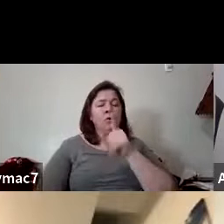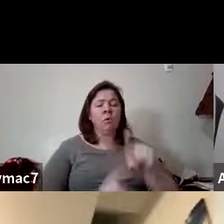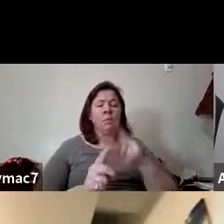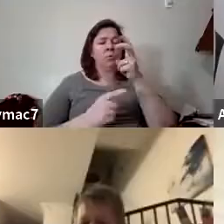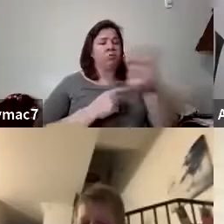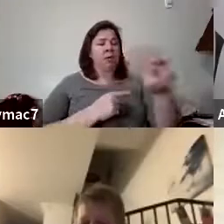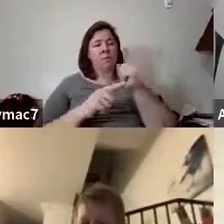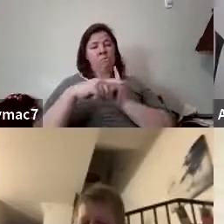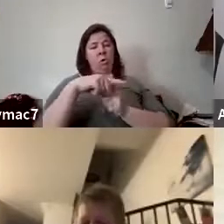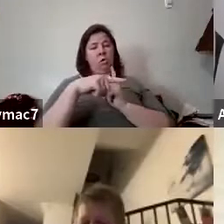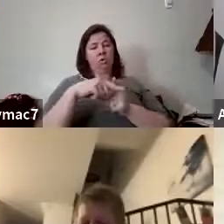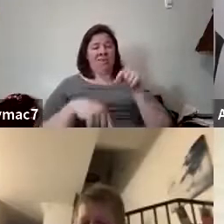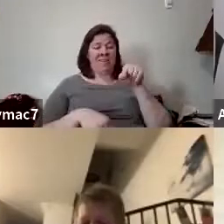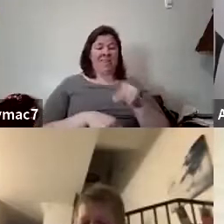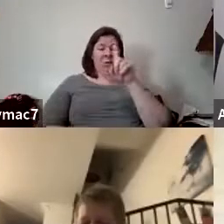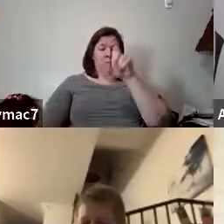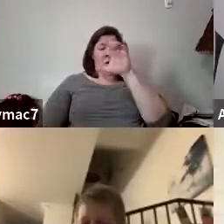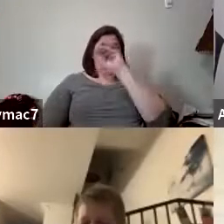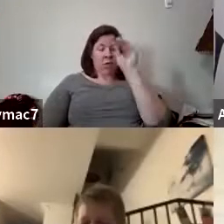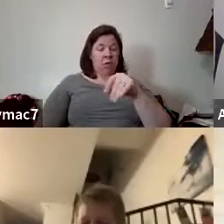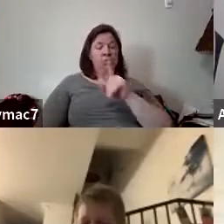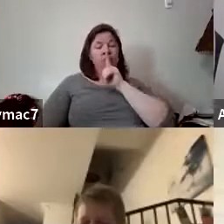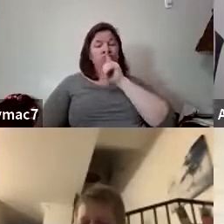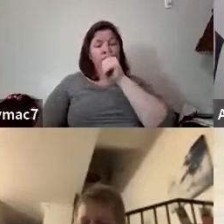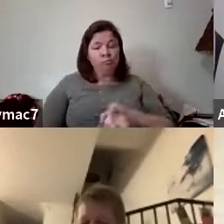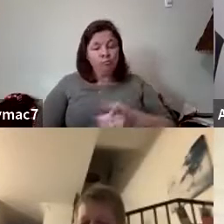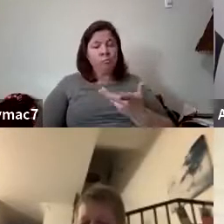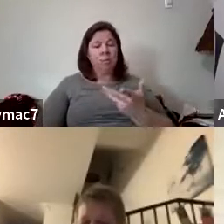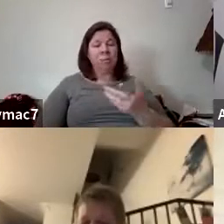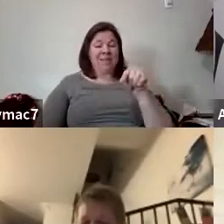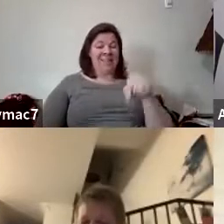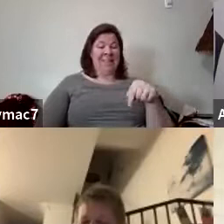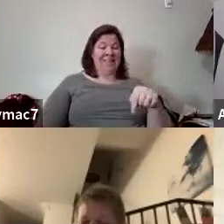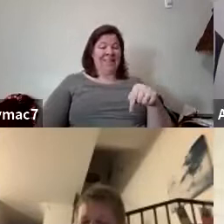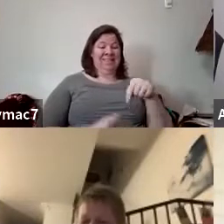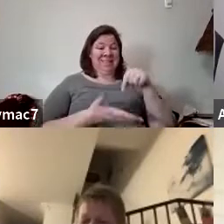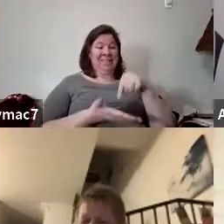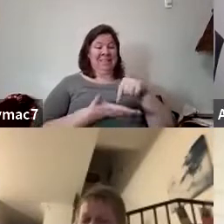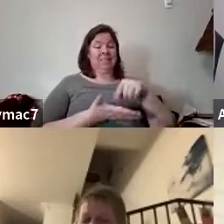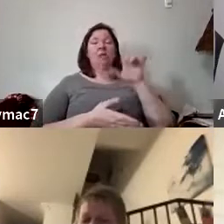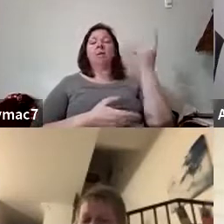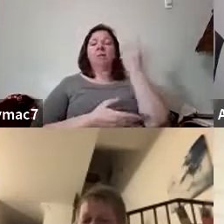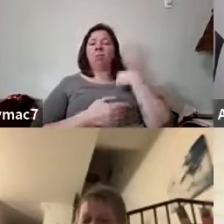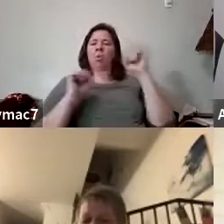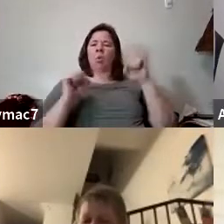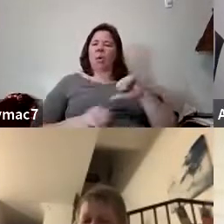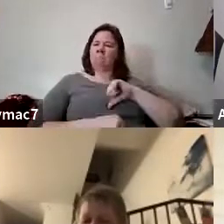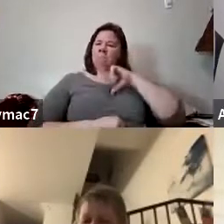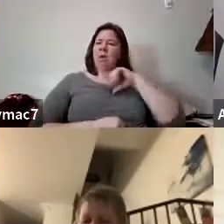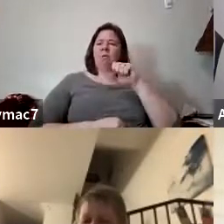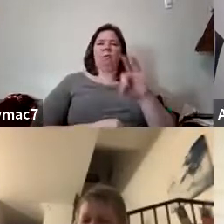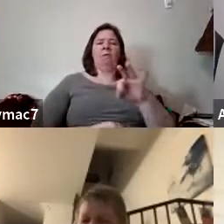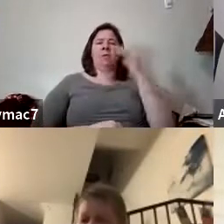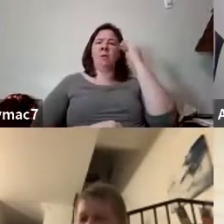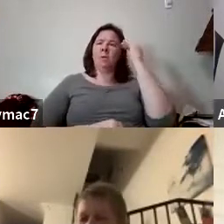this is 100% sure, this is something that we can all be proud of and